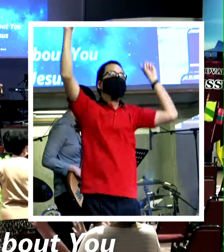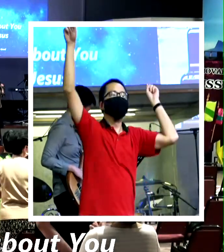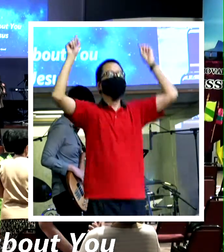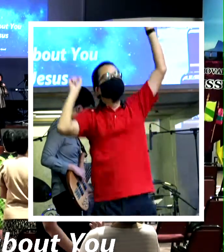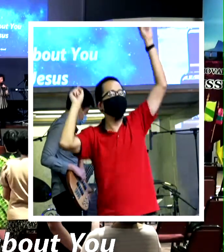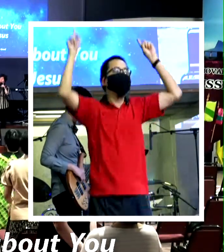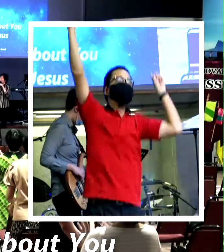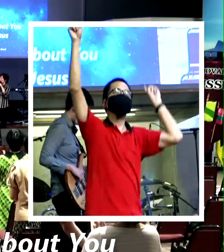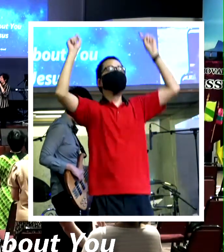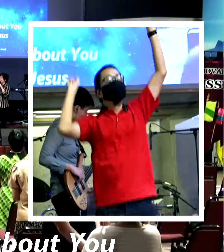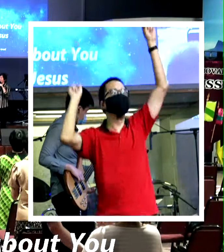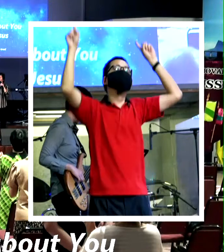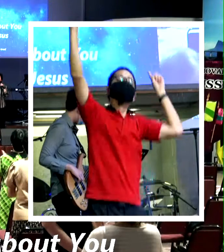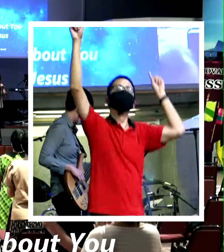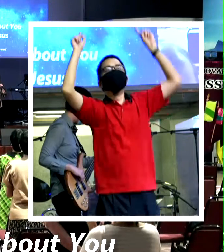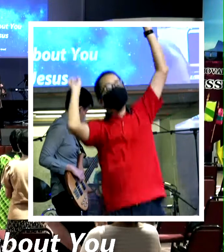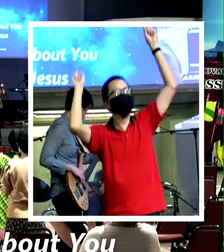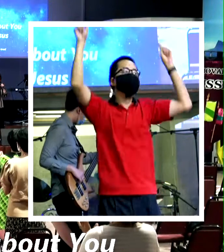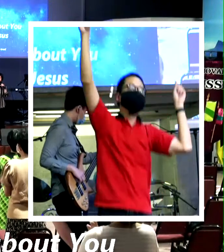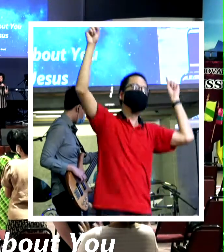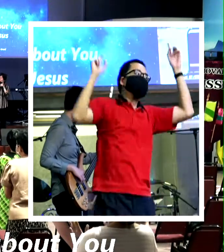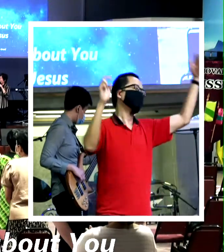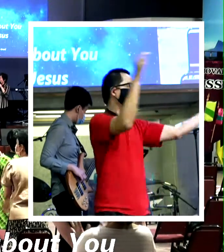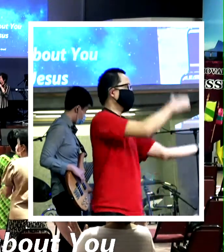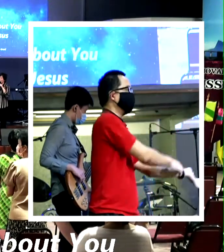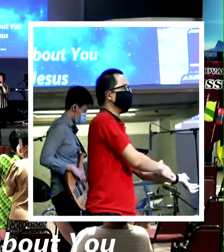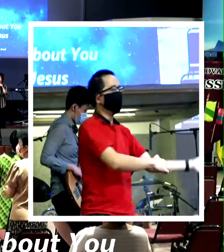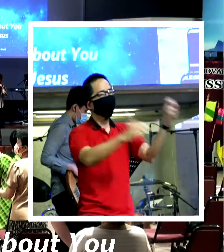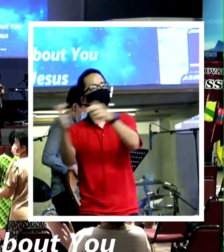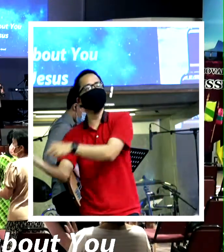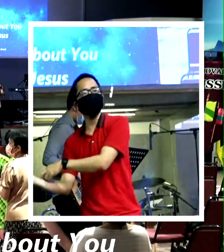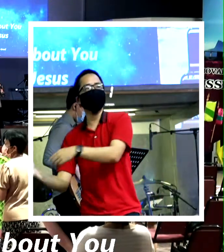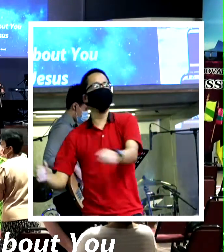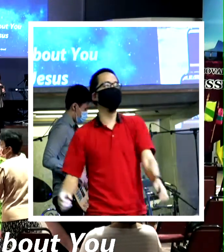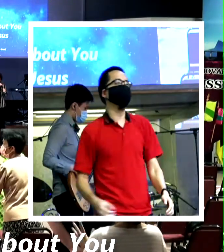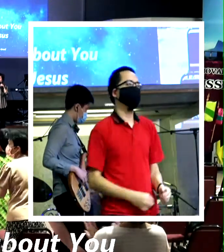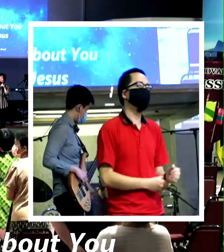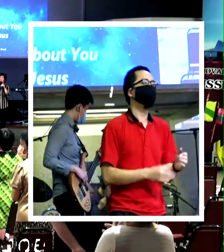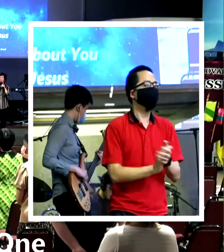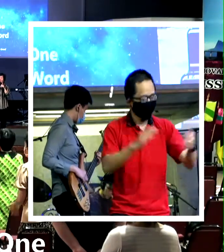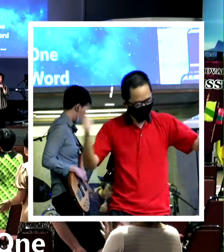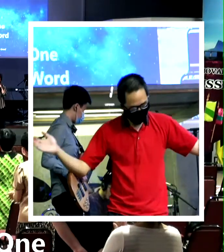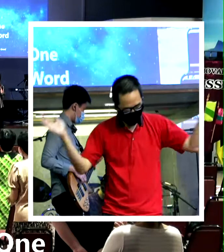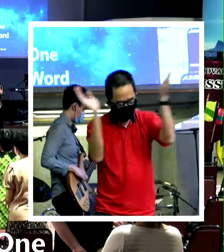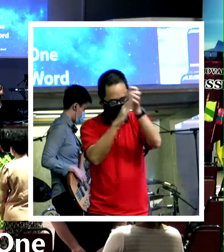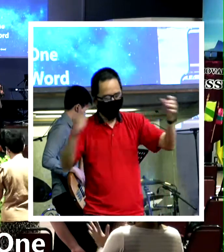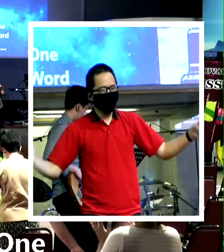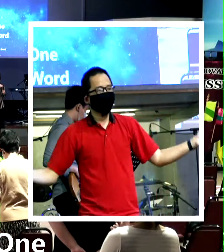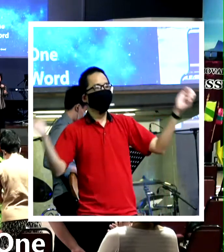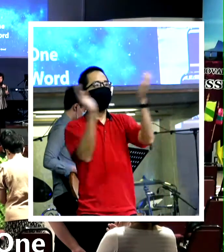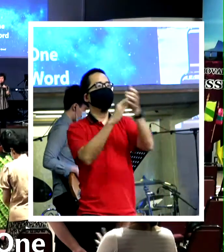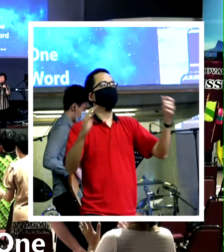It's all about you. Let's see the first verse again. You are the Holy